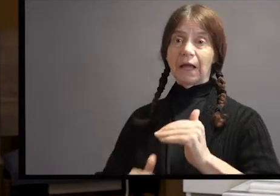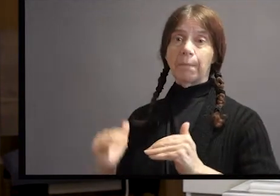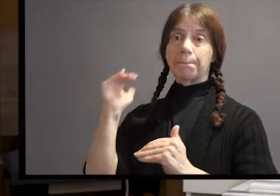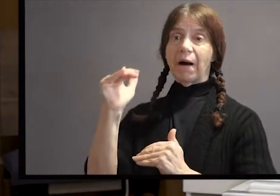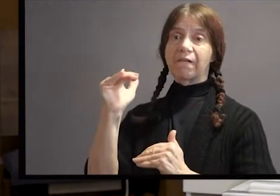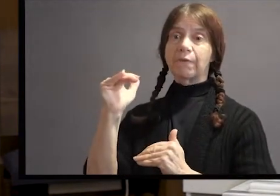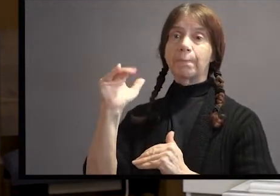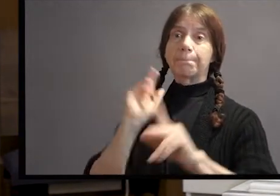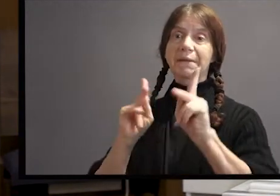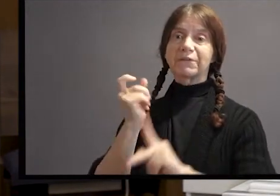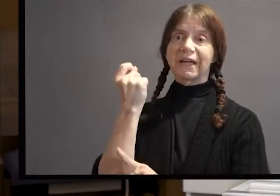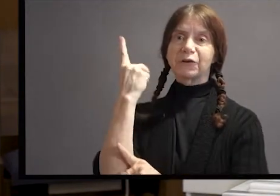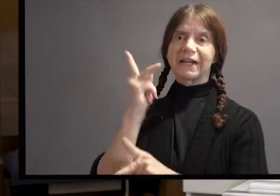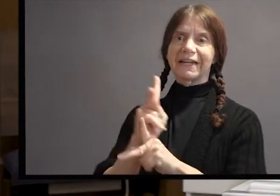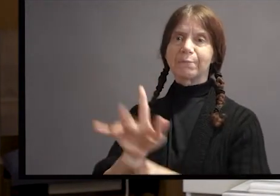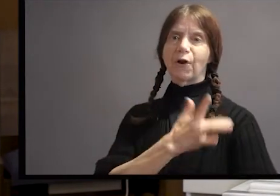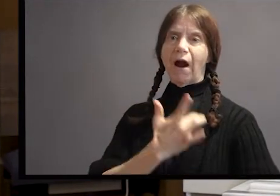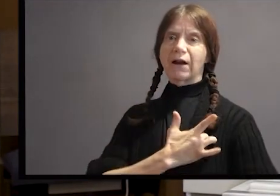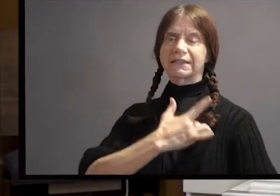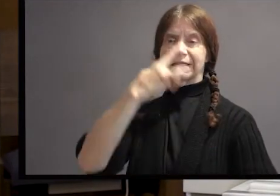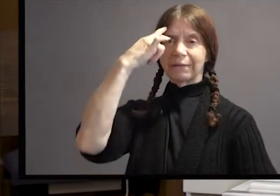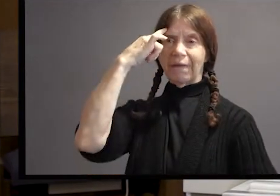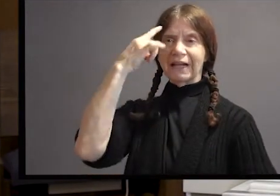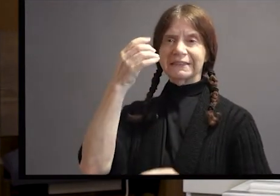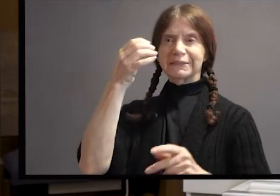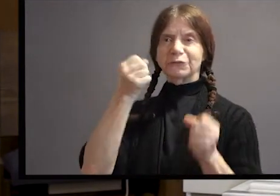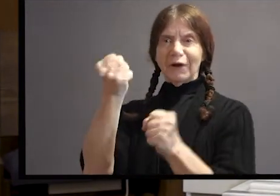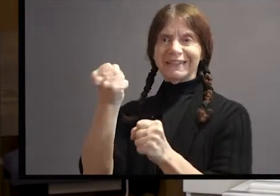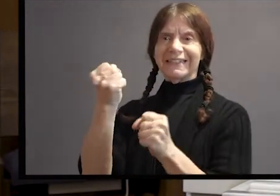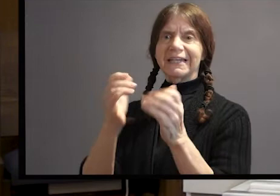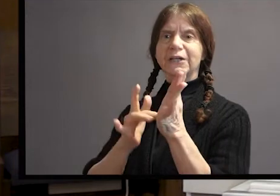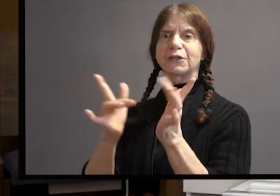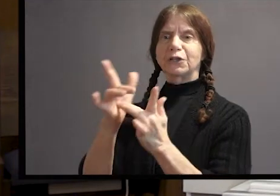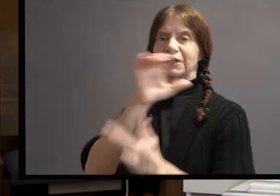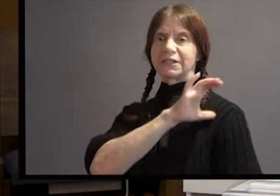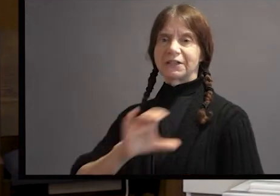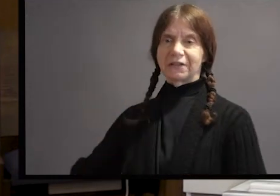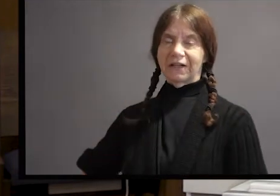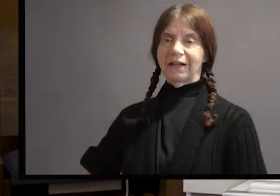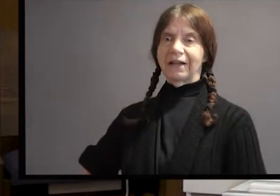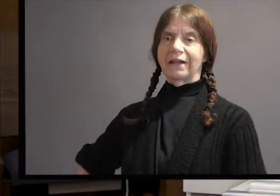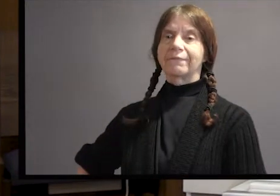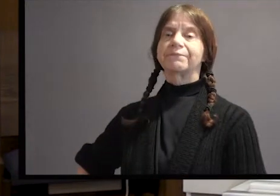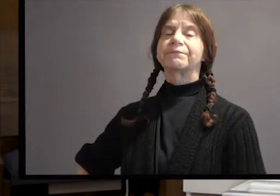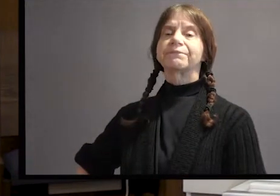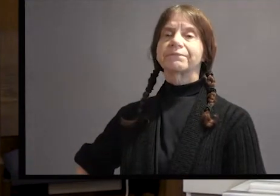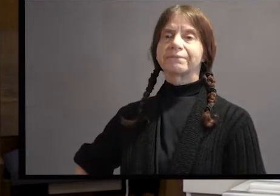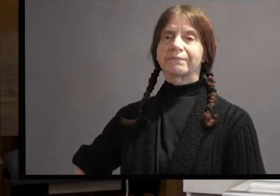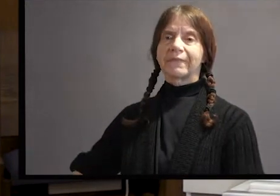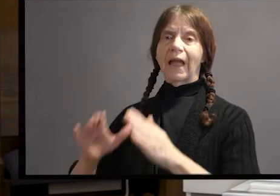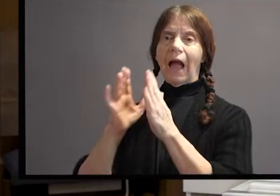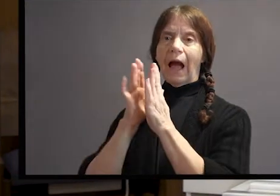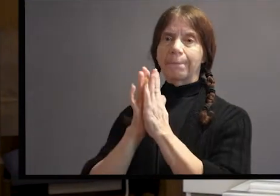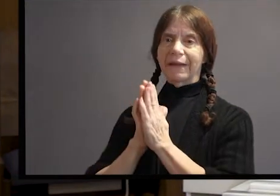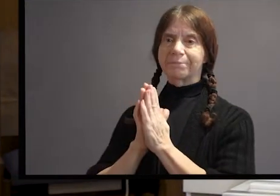all understanding, guards your hearts and your minds in Christ Jesus.